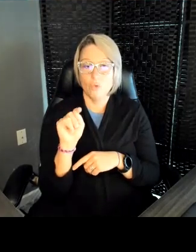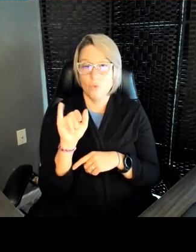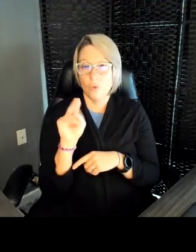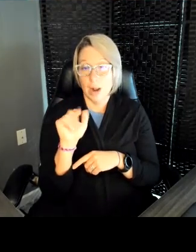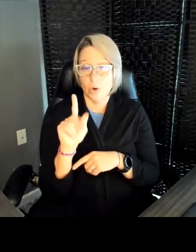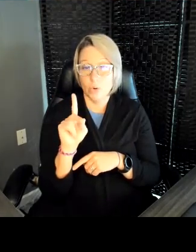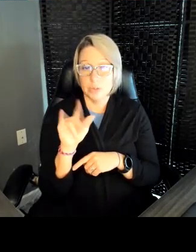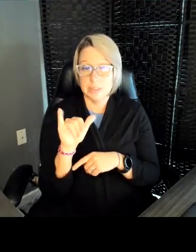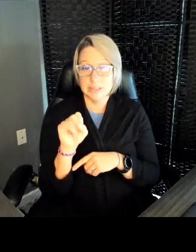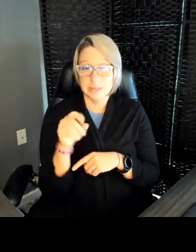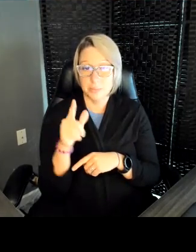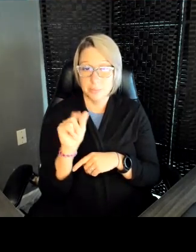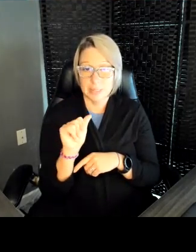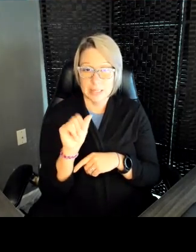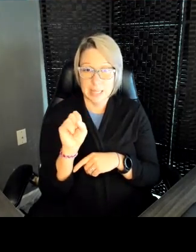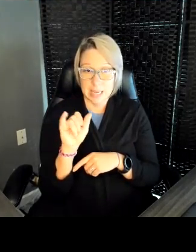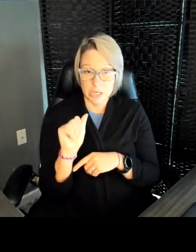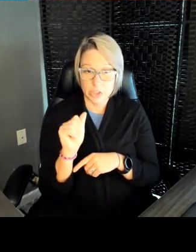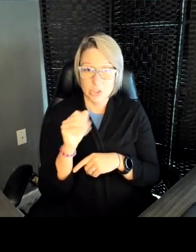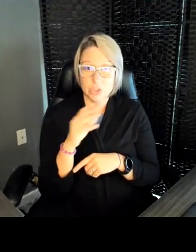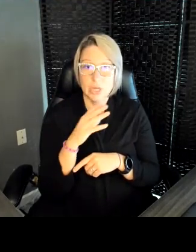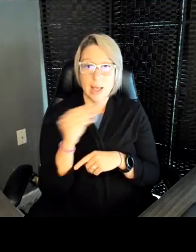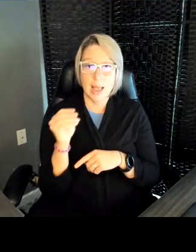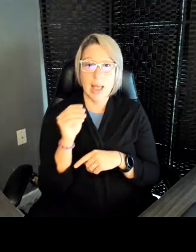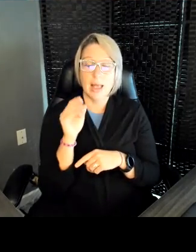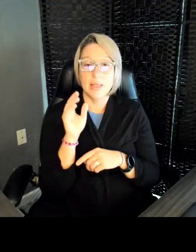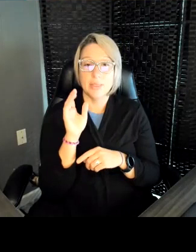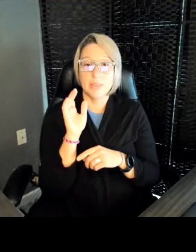hearing loss affects 50% of babies.